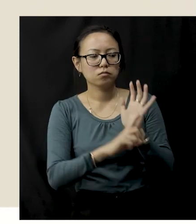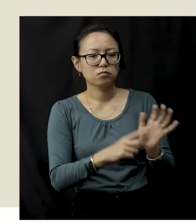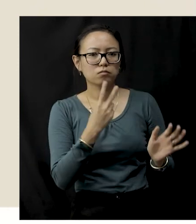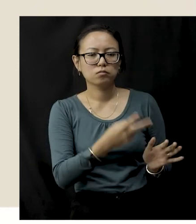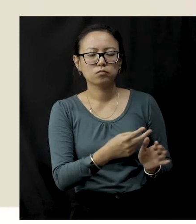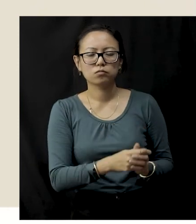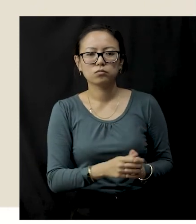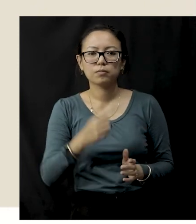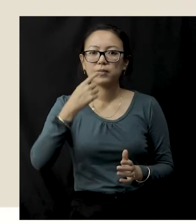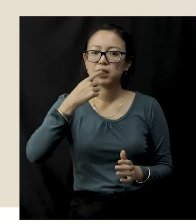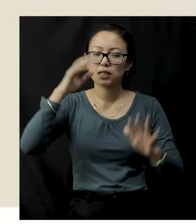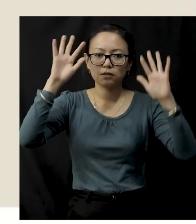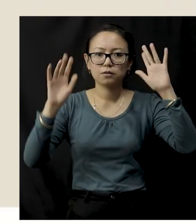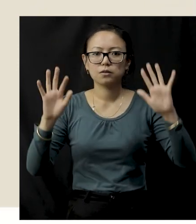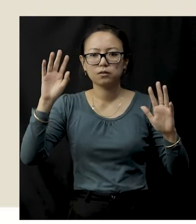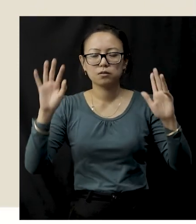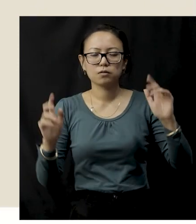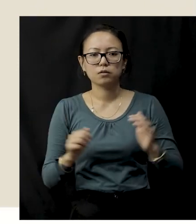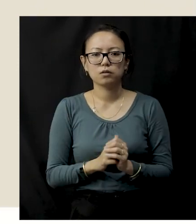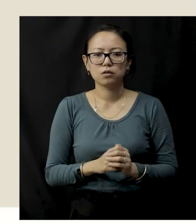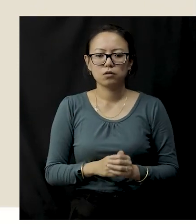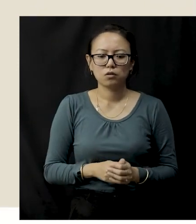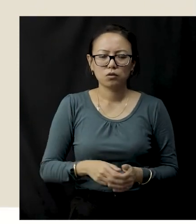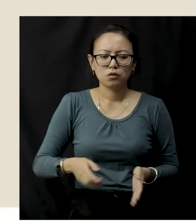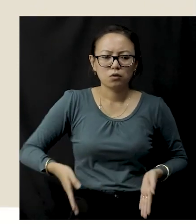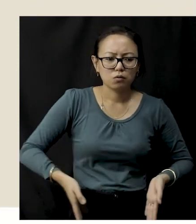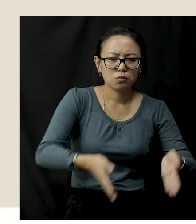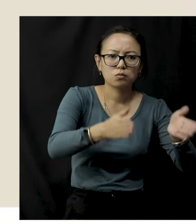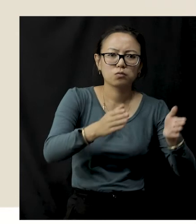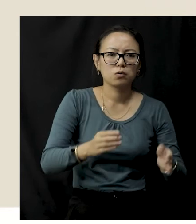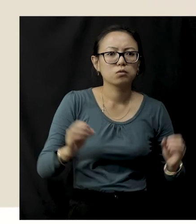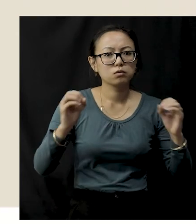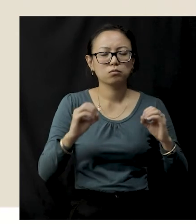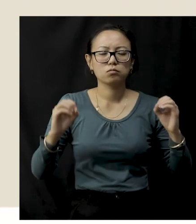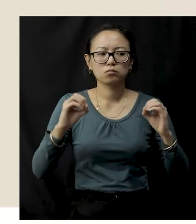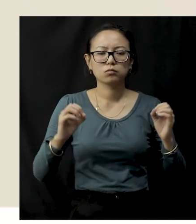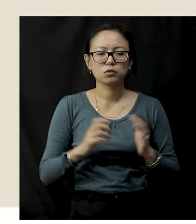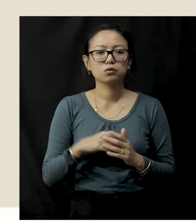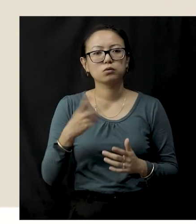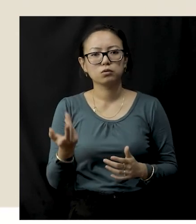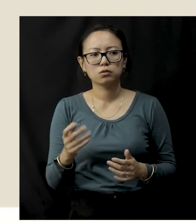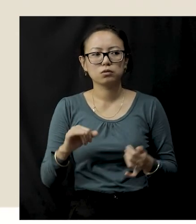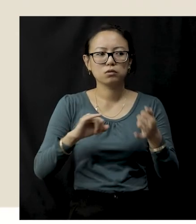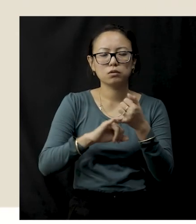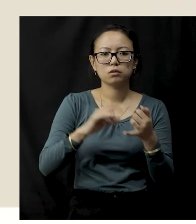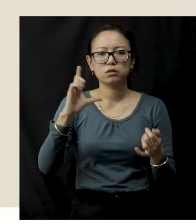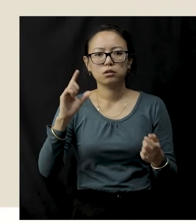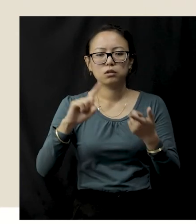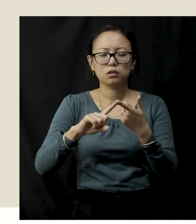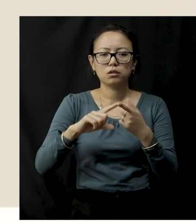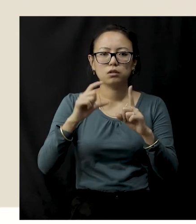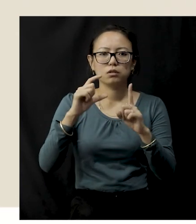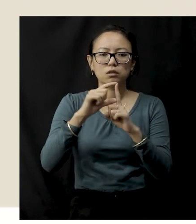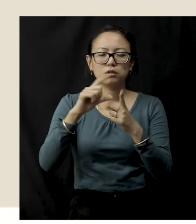okay? So in snow, the road is not the mud, okay? The mud is not as rough as the snow,